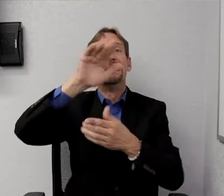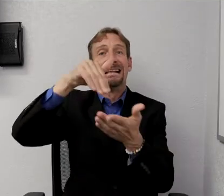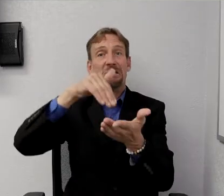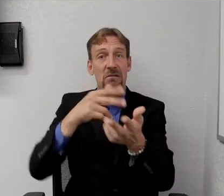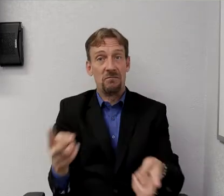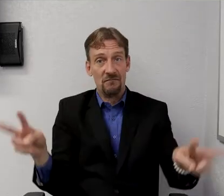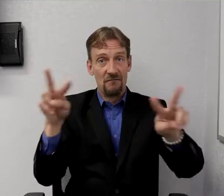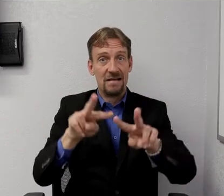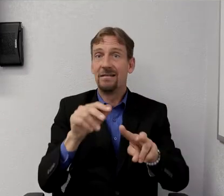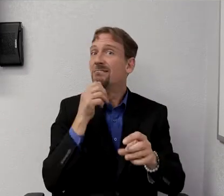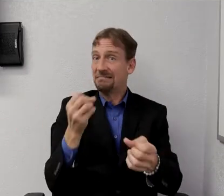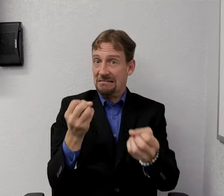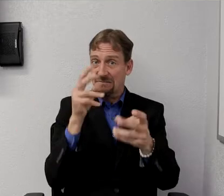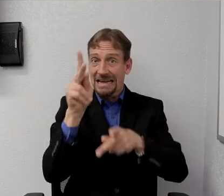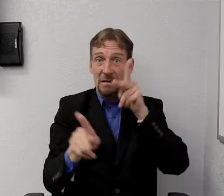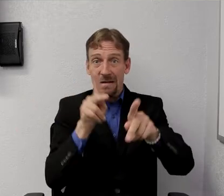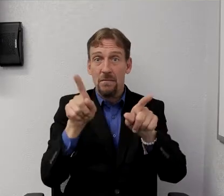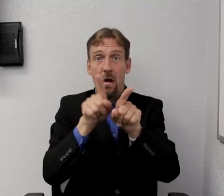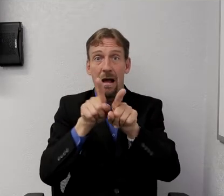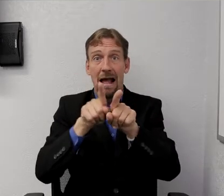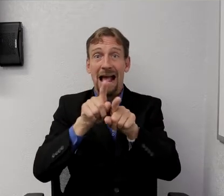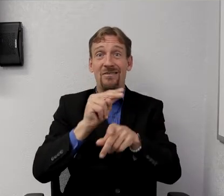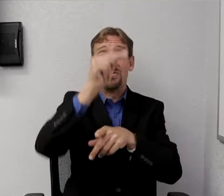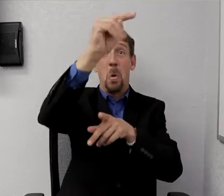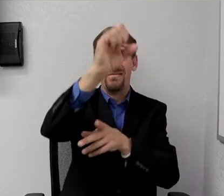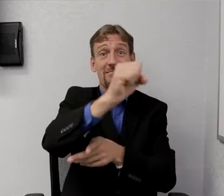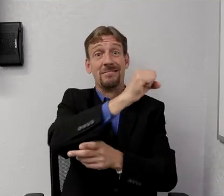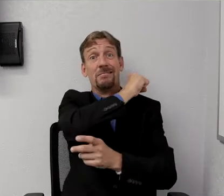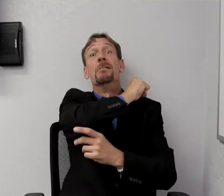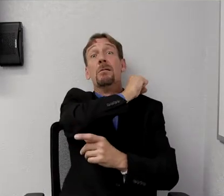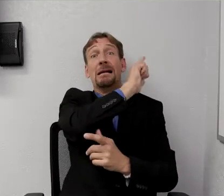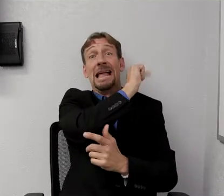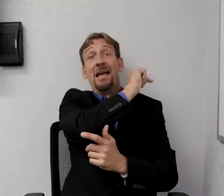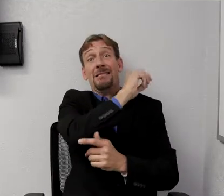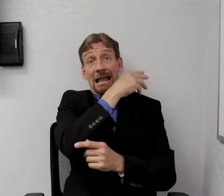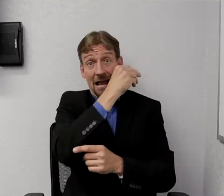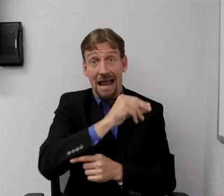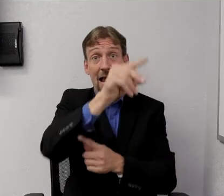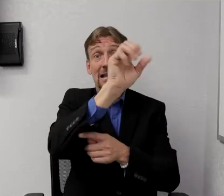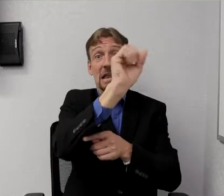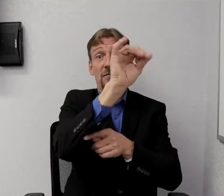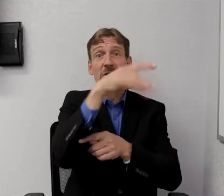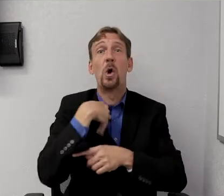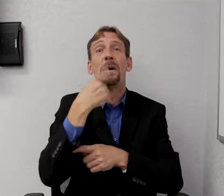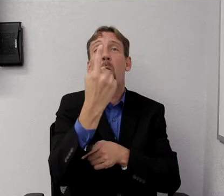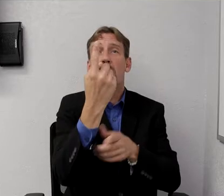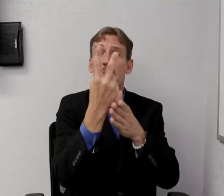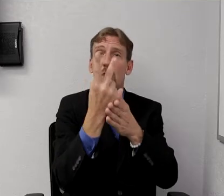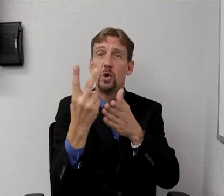densely populated than these other areas, predicting that we were probably 1 to 2 weeks